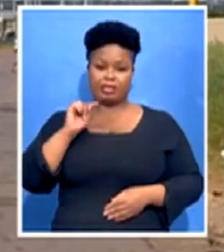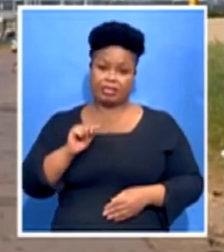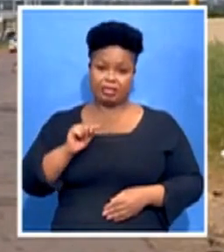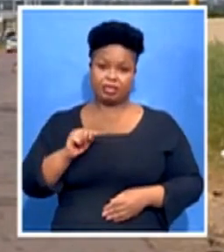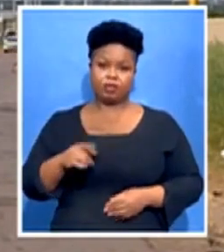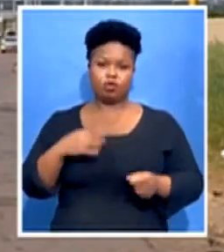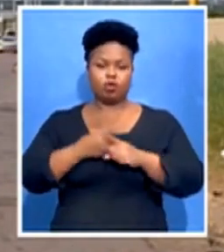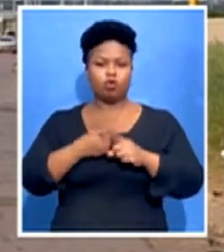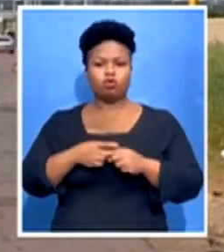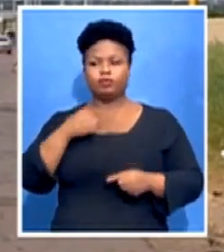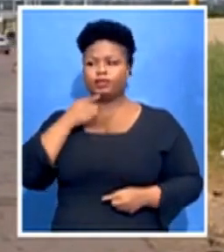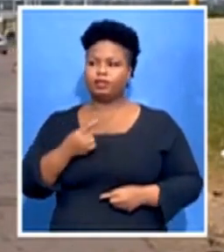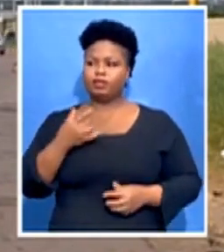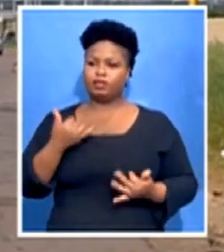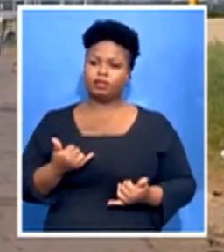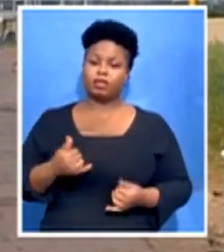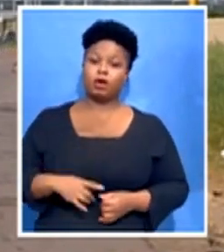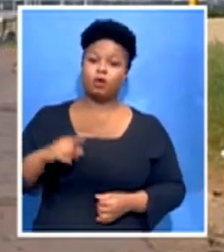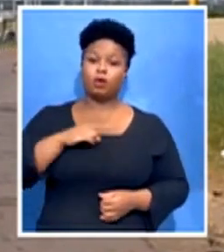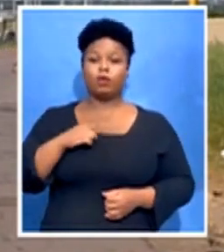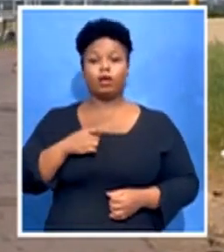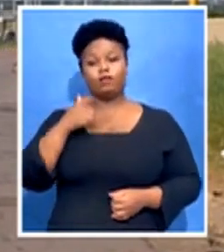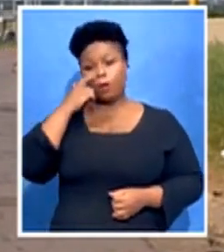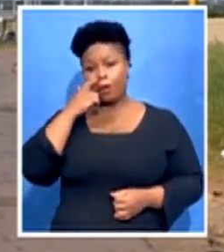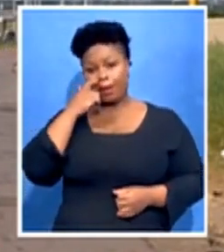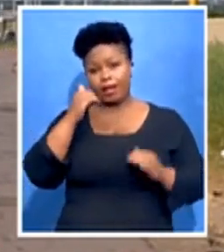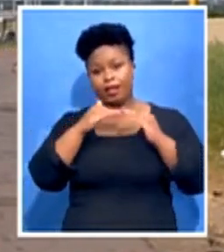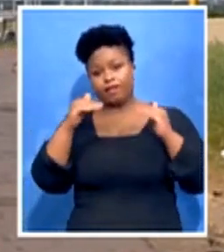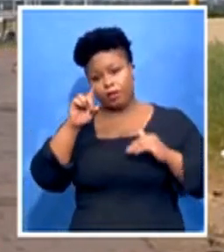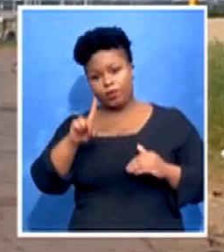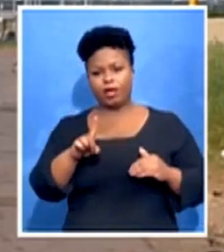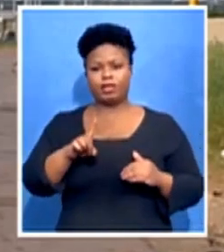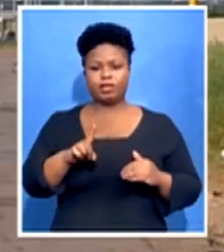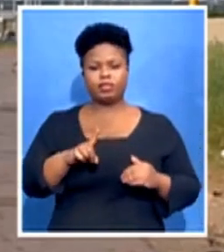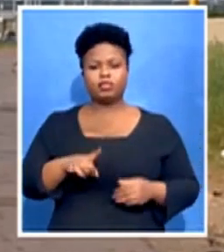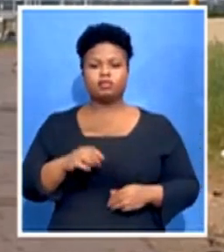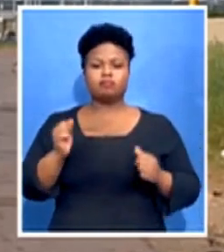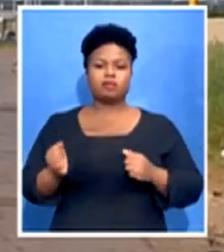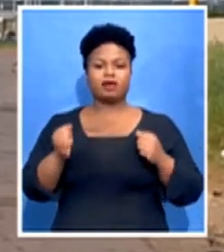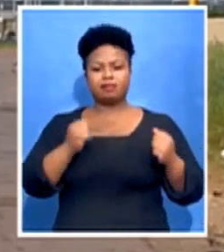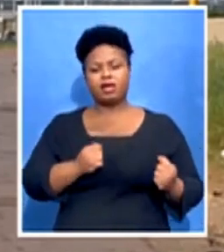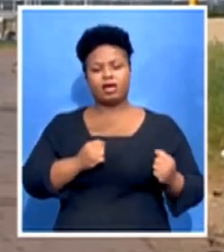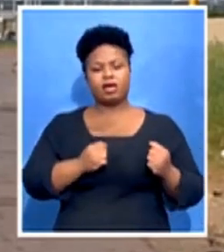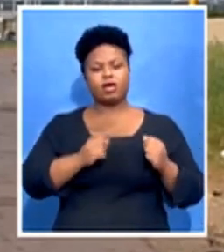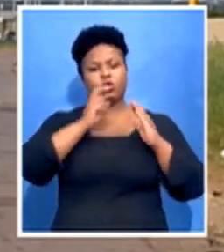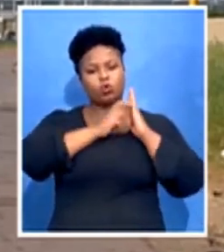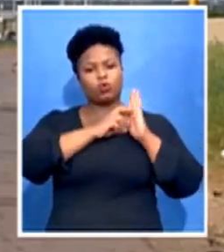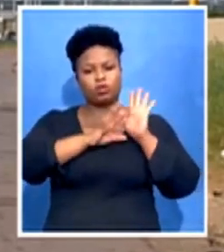for alert level 1 will remain in force, with emphasis on the curfew as well